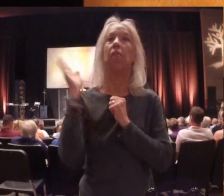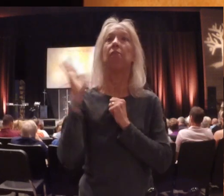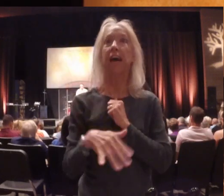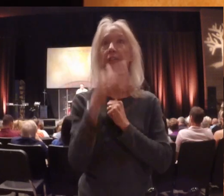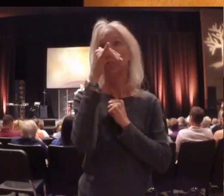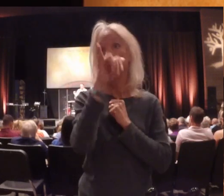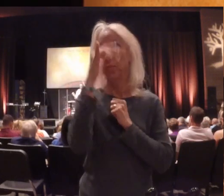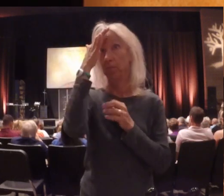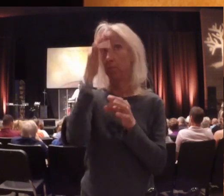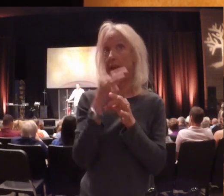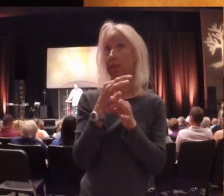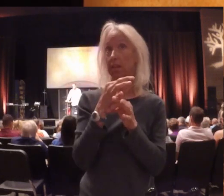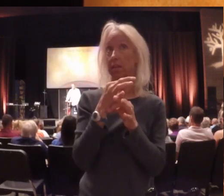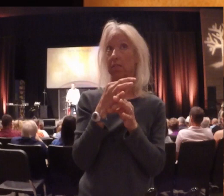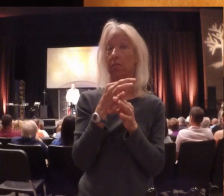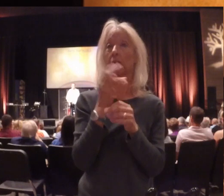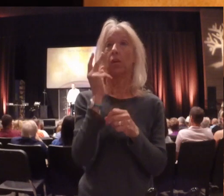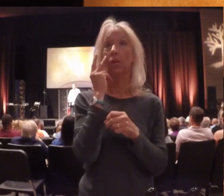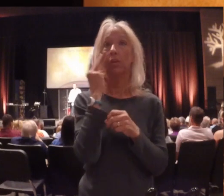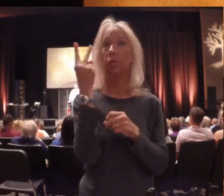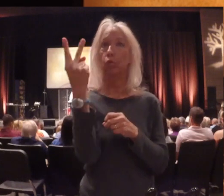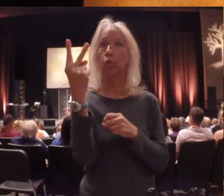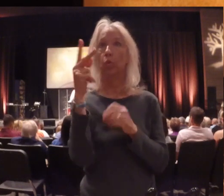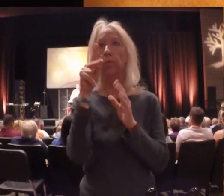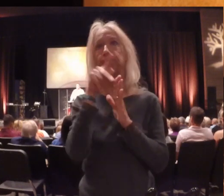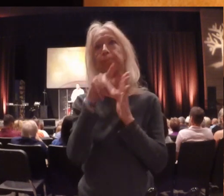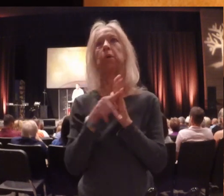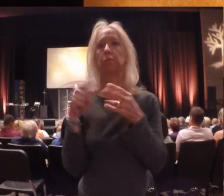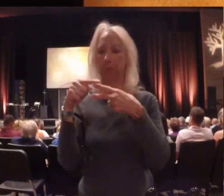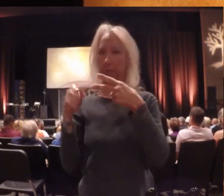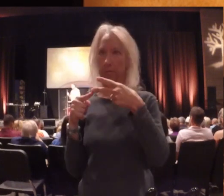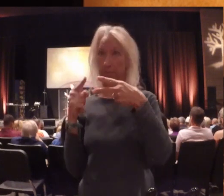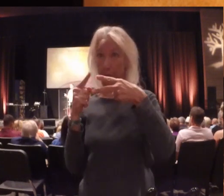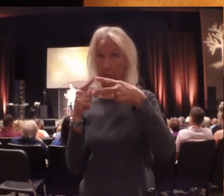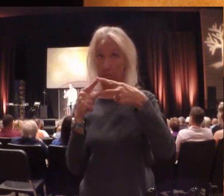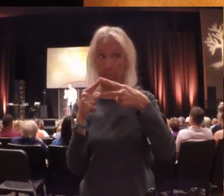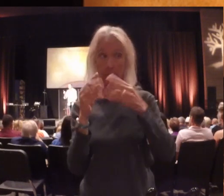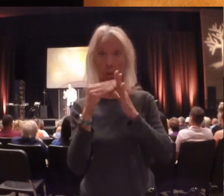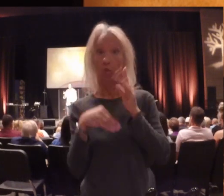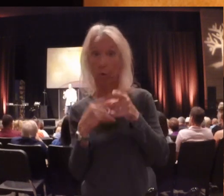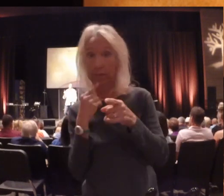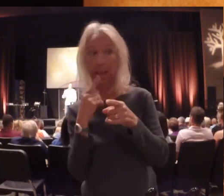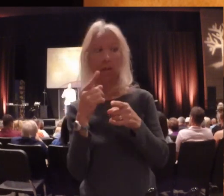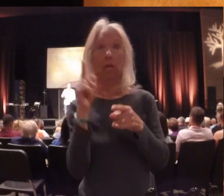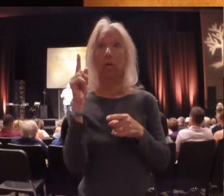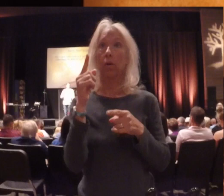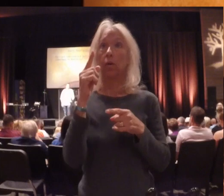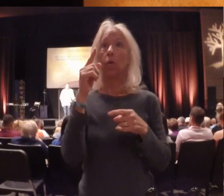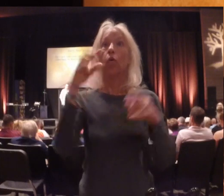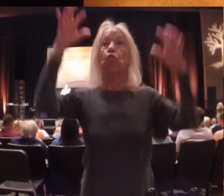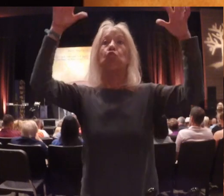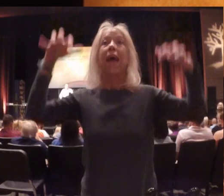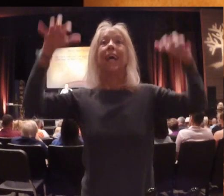what God is wanting from us, a faith that works. And we're going to see two principles this morning of a faith that works. And the first one is this in your notes. Only God